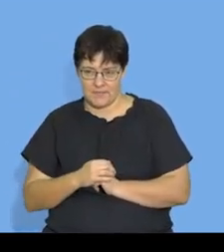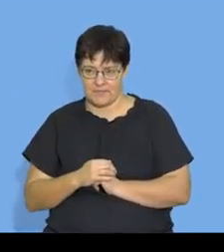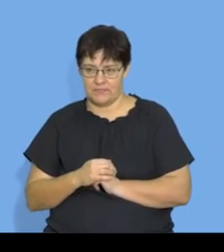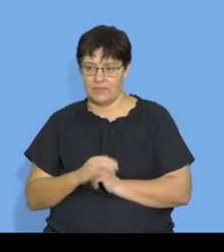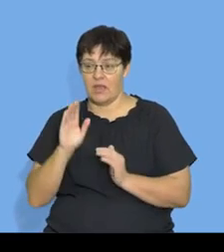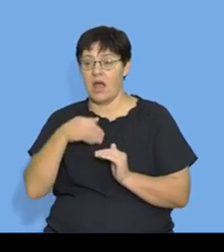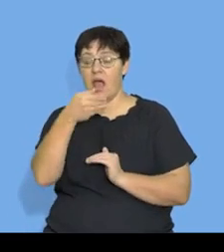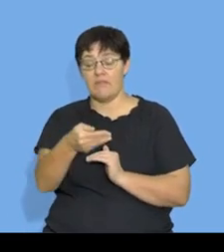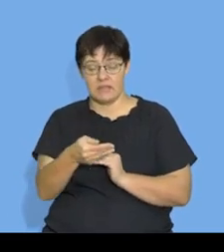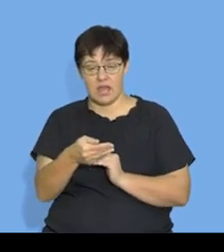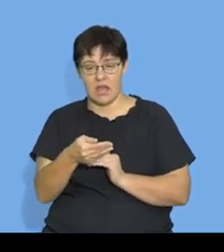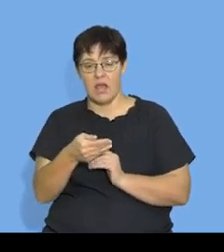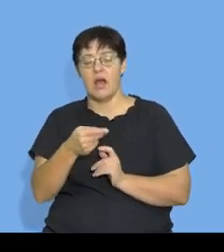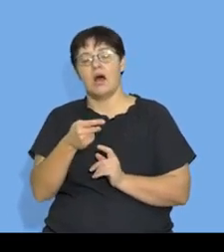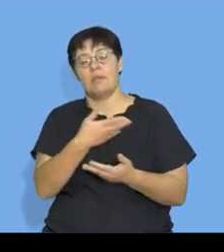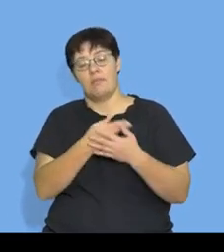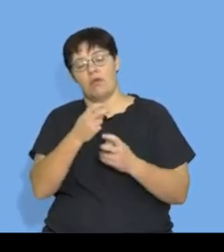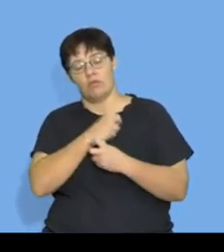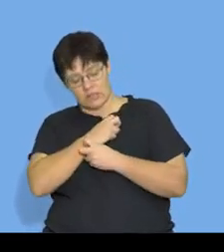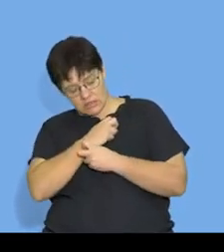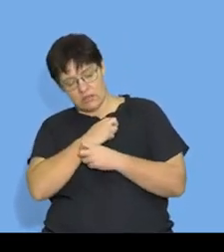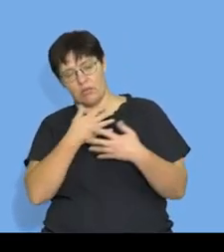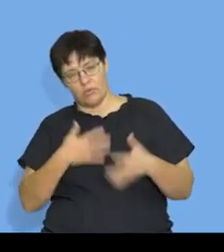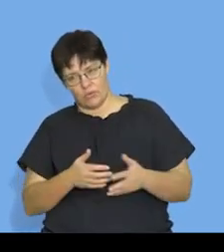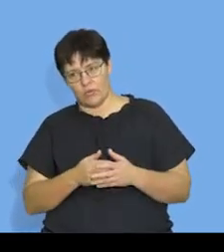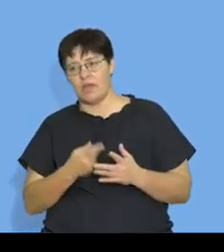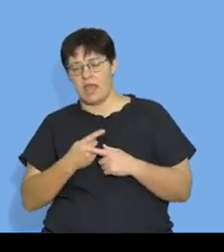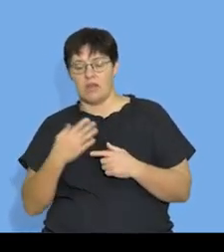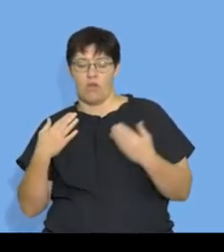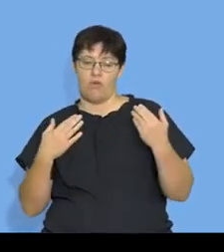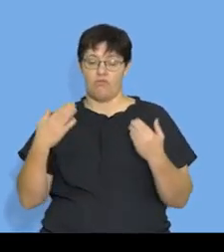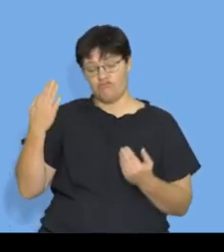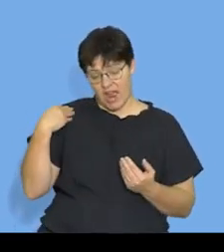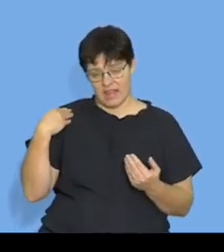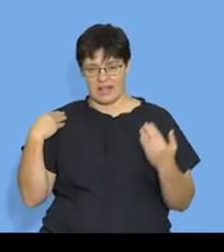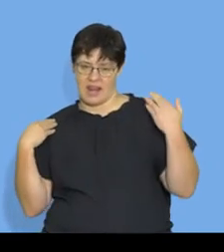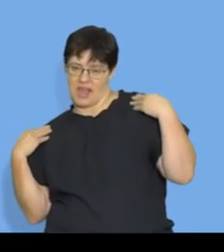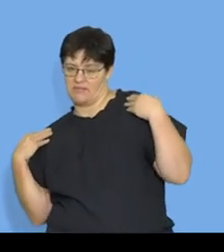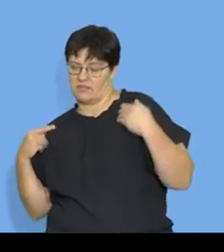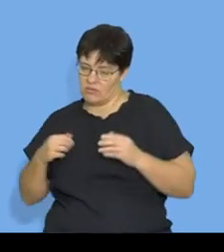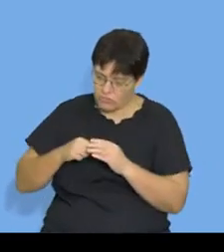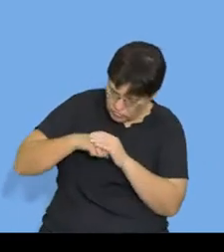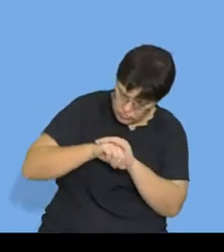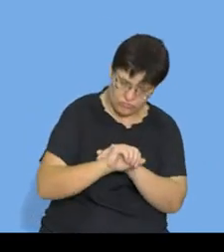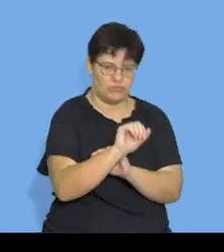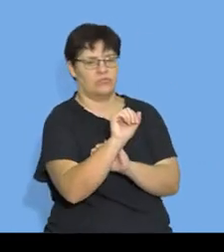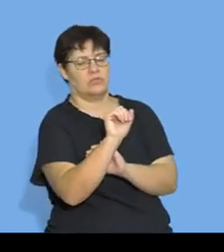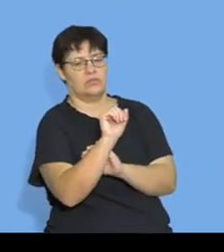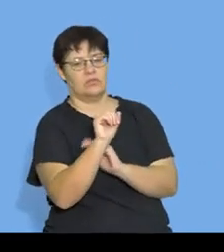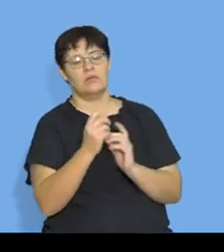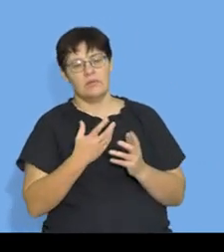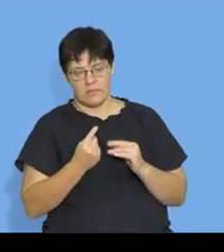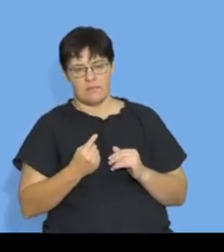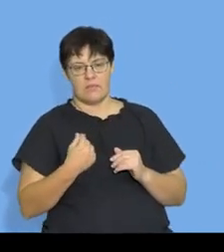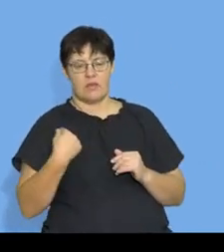crowning. After a short rest, the right and then the left shoulders are delivered. And so you'll find that the baby